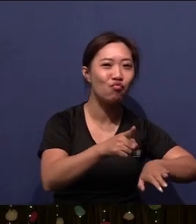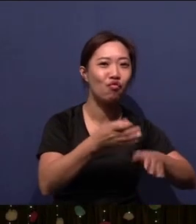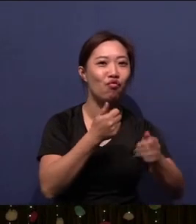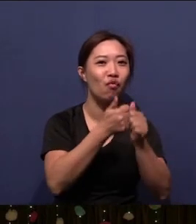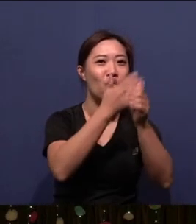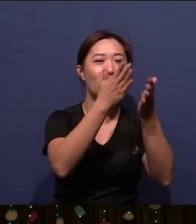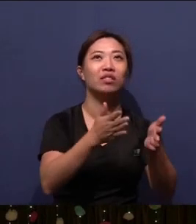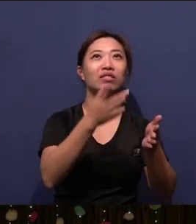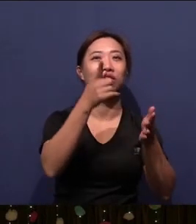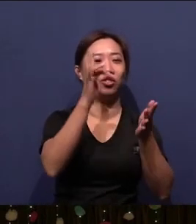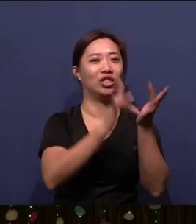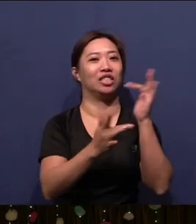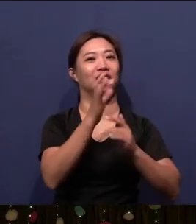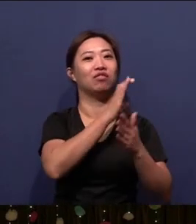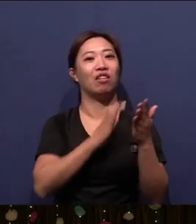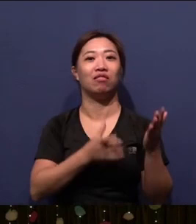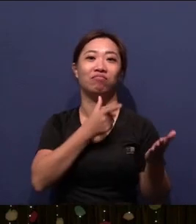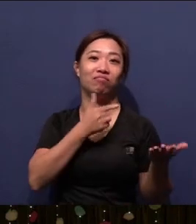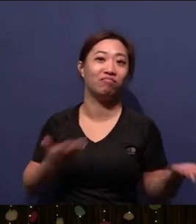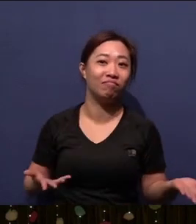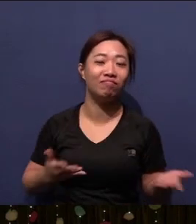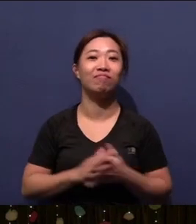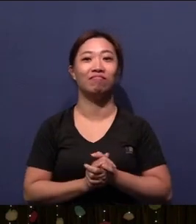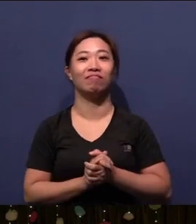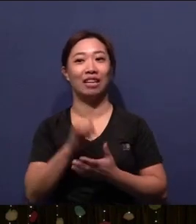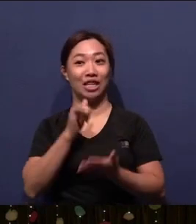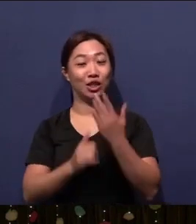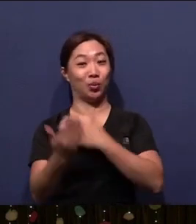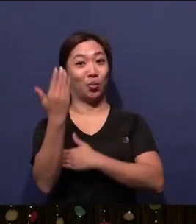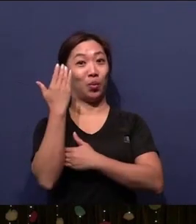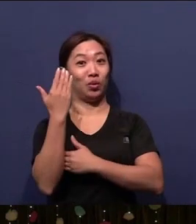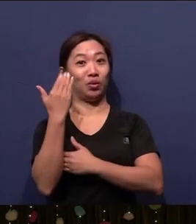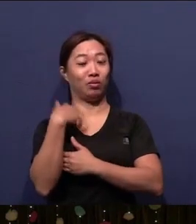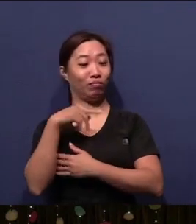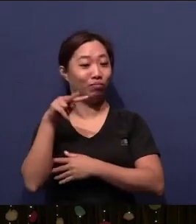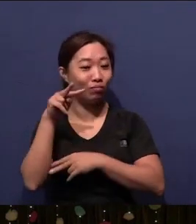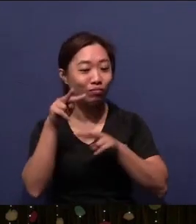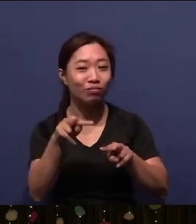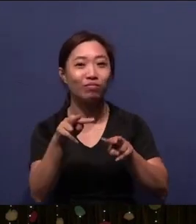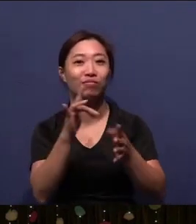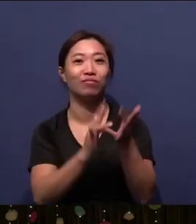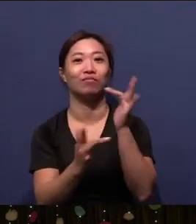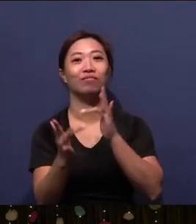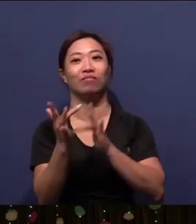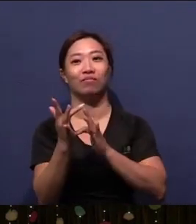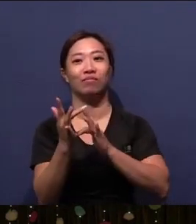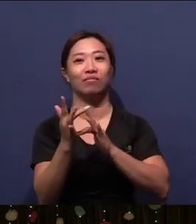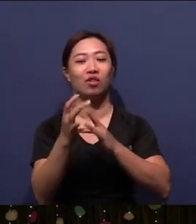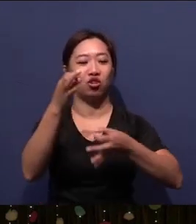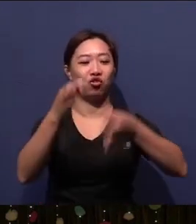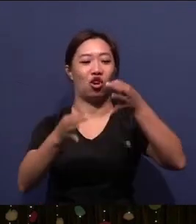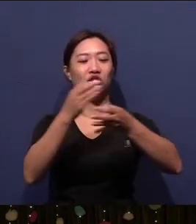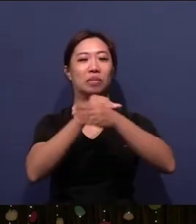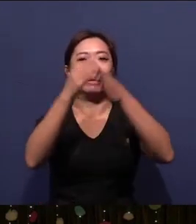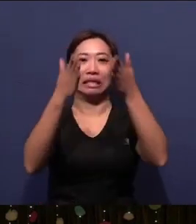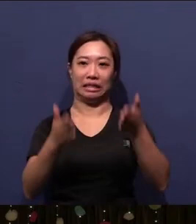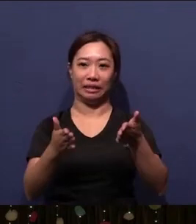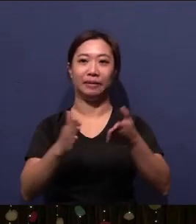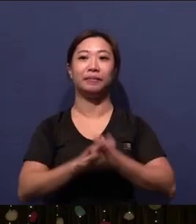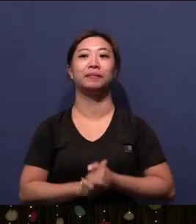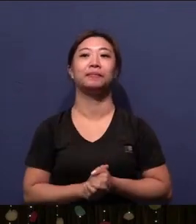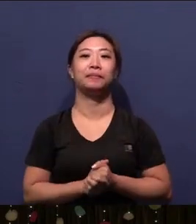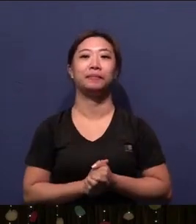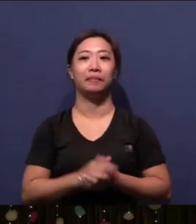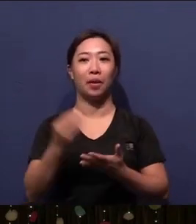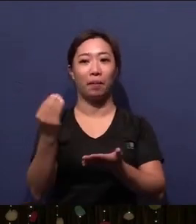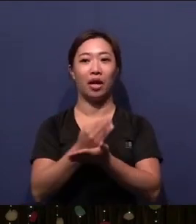Jesus Christ? And this morning, we're going to look at Jesus as our judging Messiah in